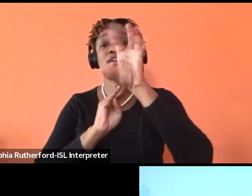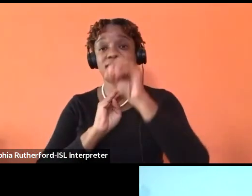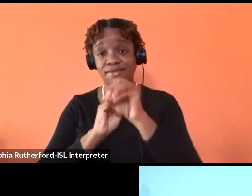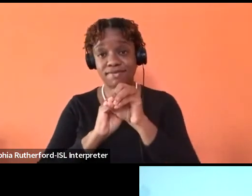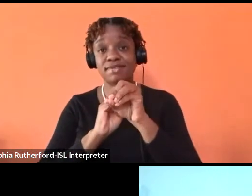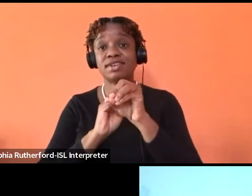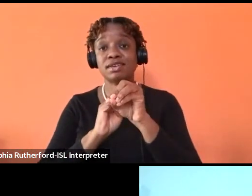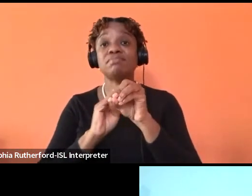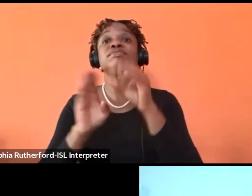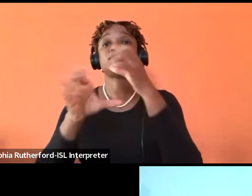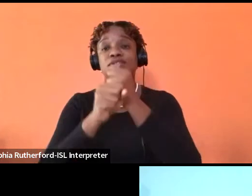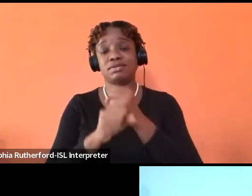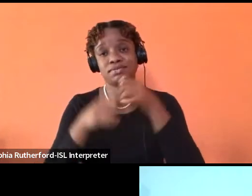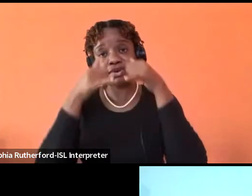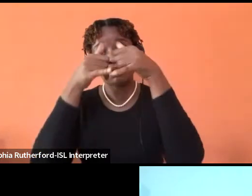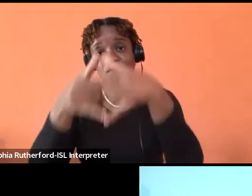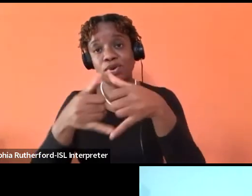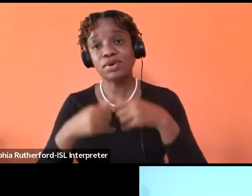prestigious